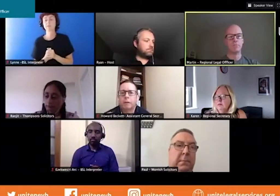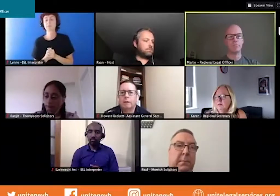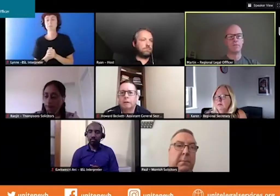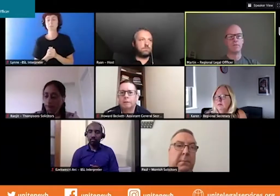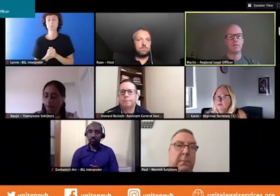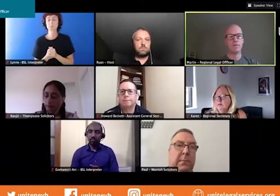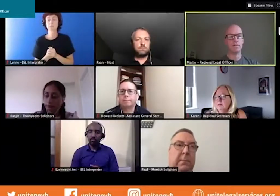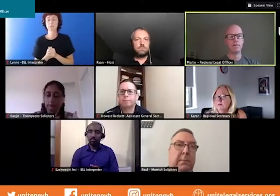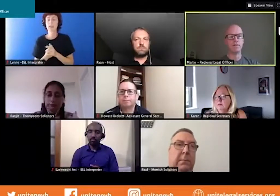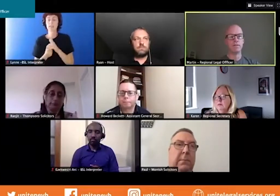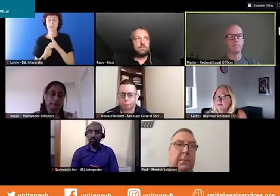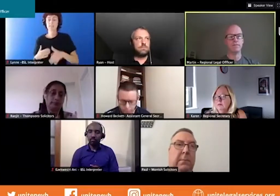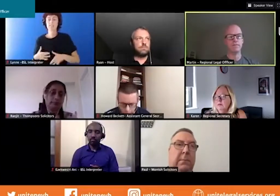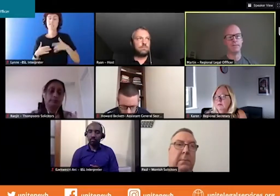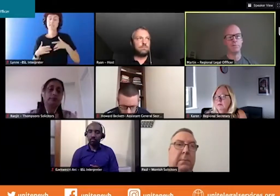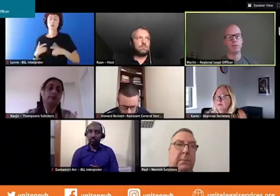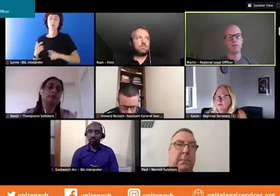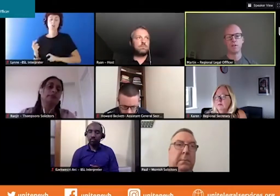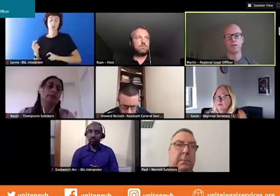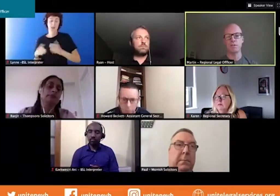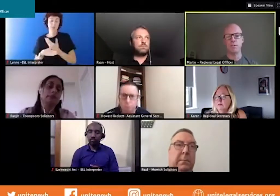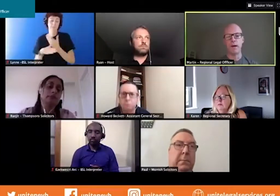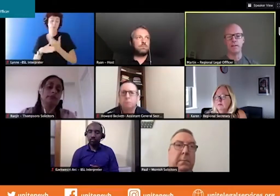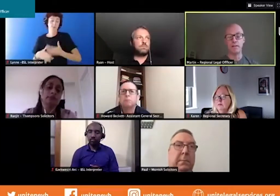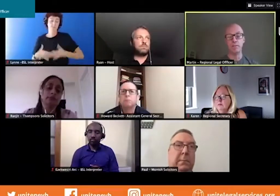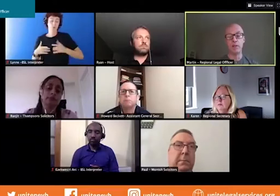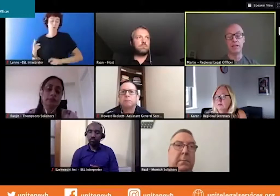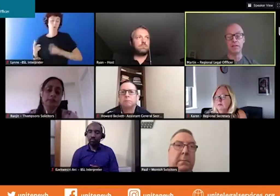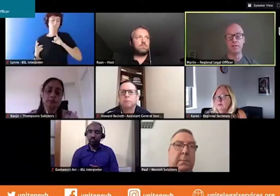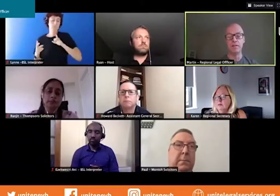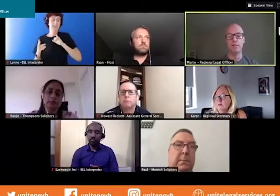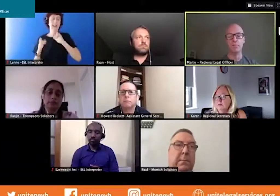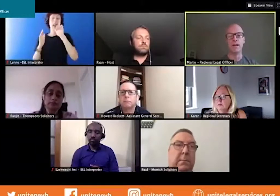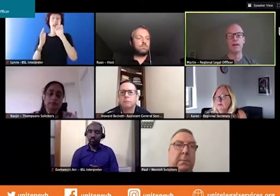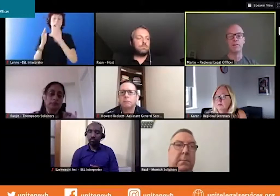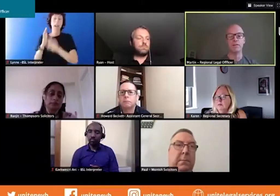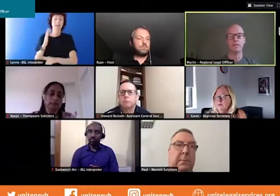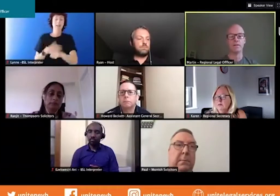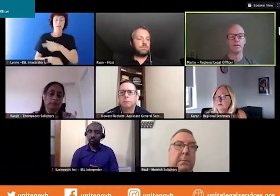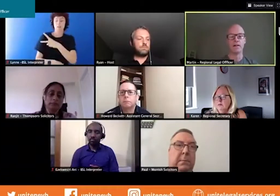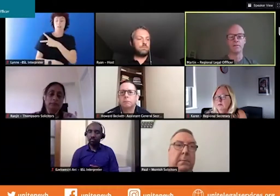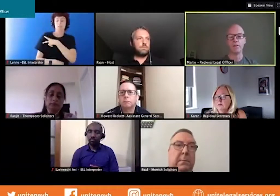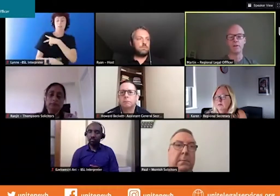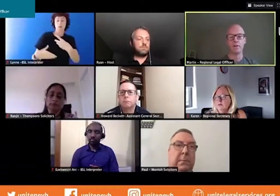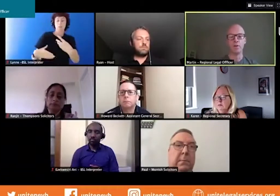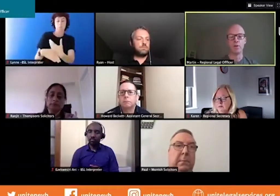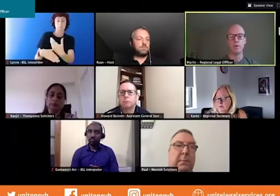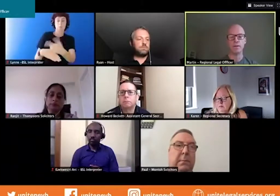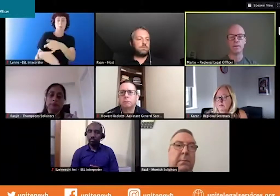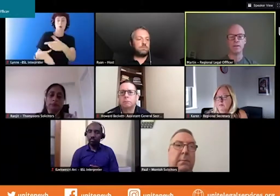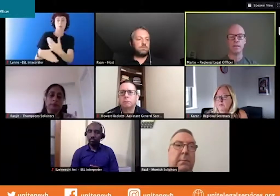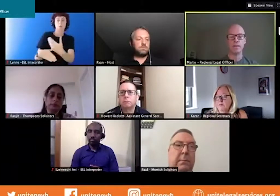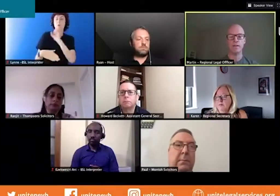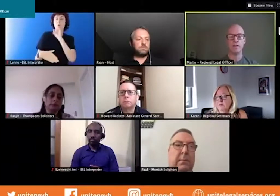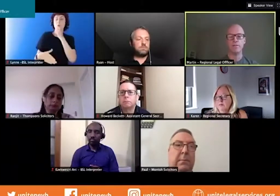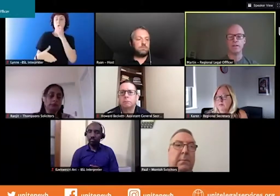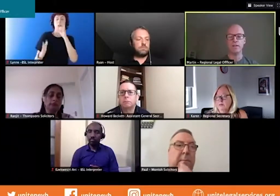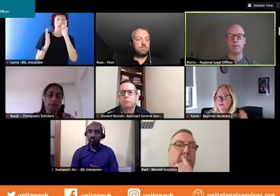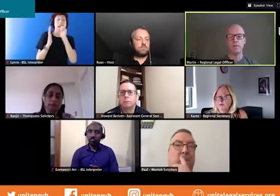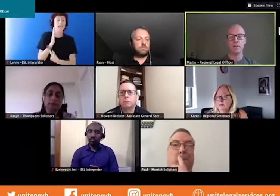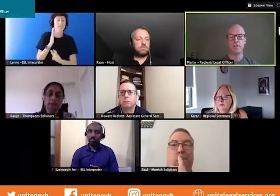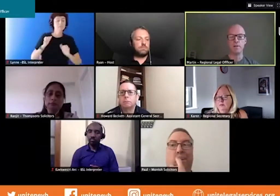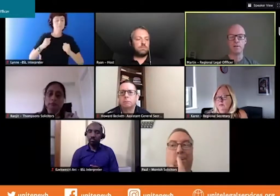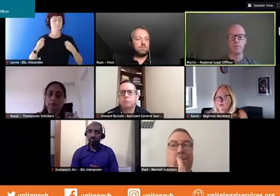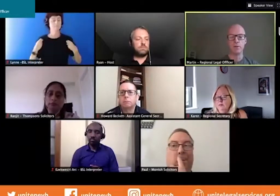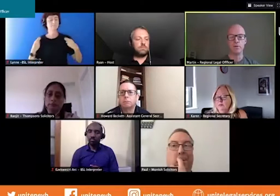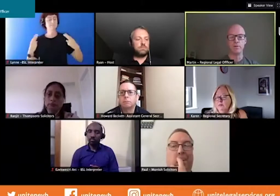then be confident that the employer is not going to come back, the employee isn't going to come back and have another go. And, if they dismiss